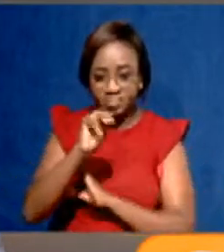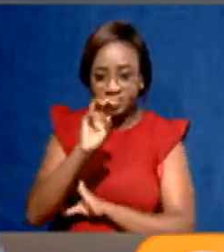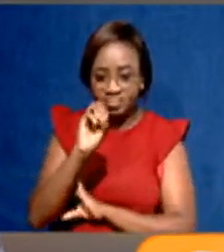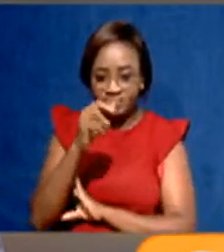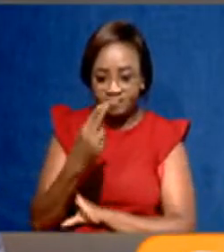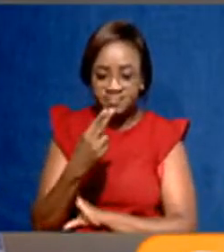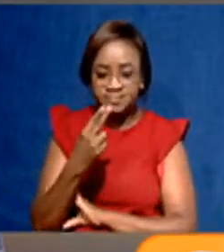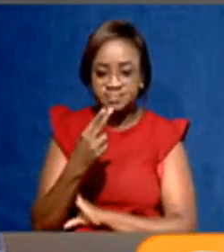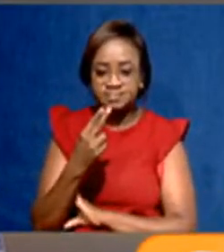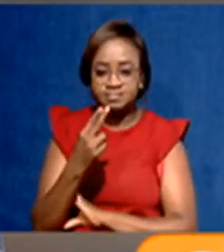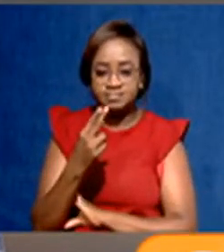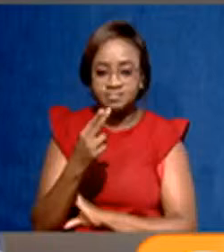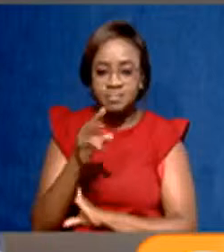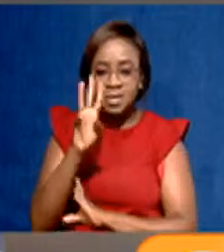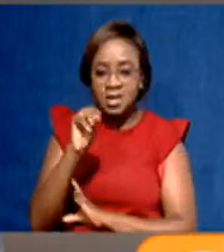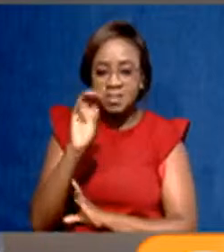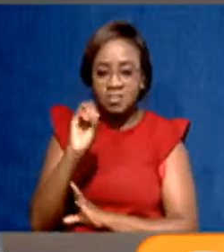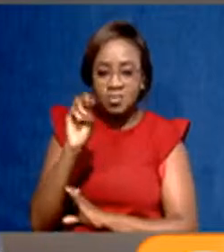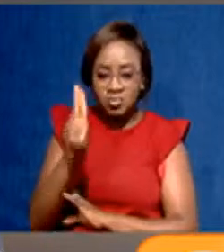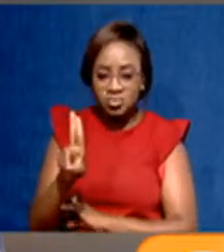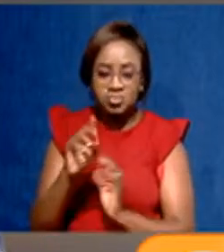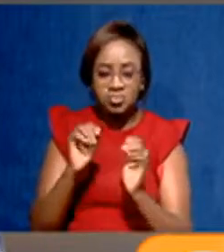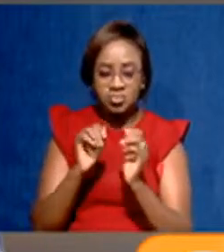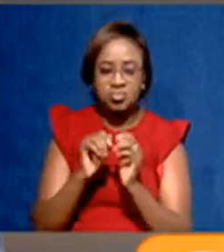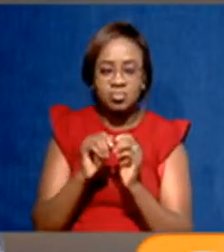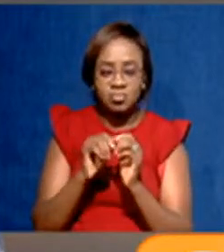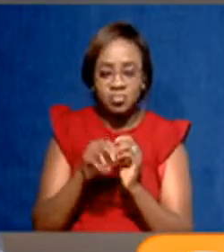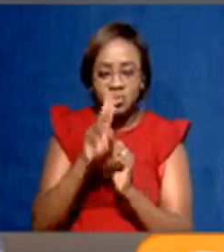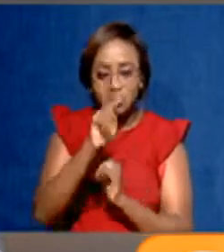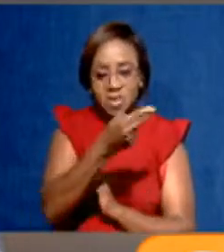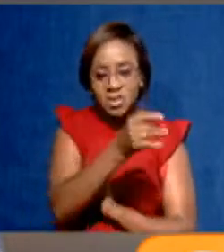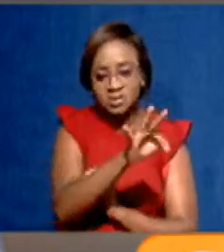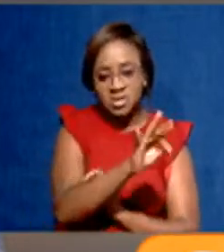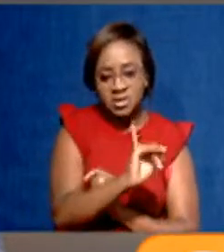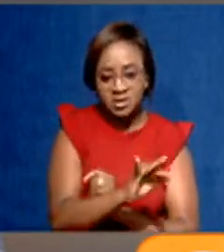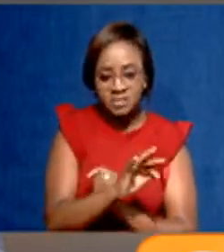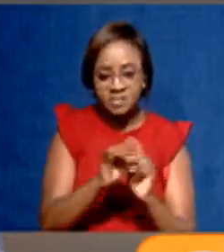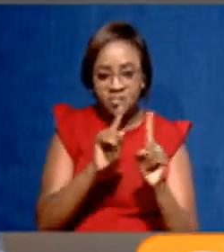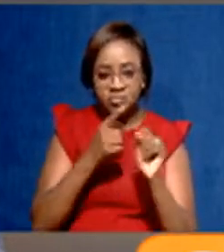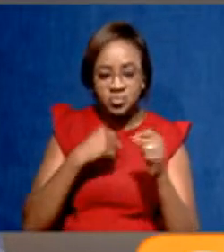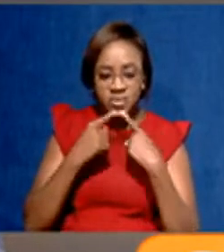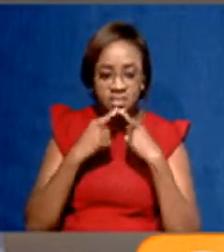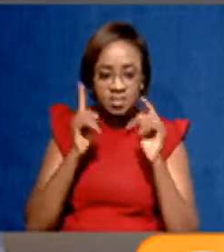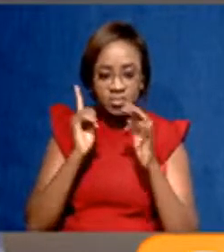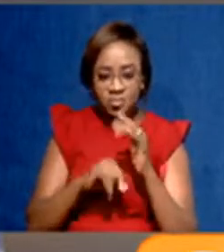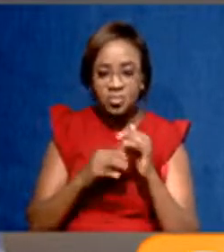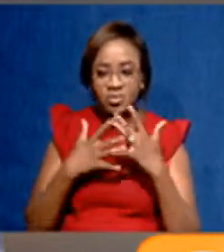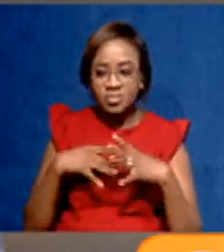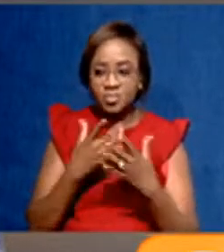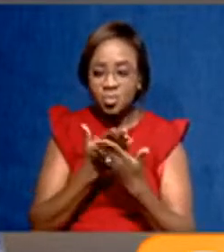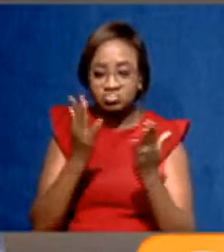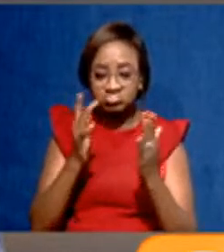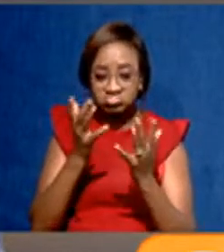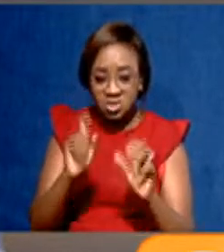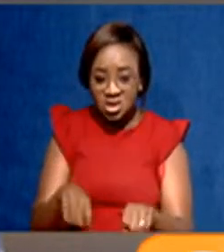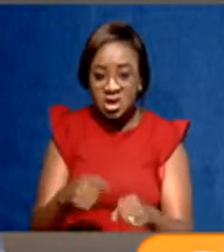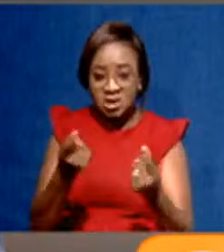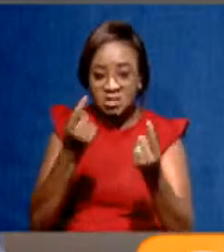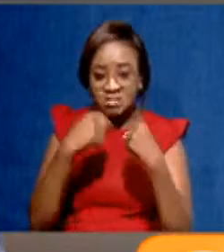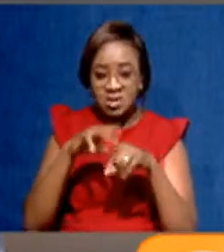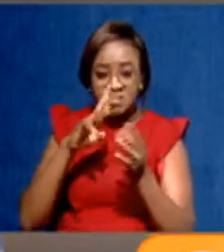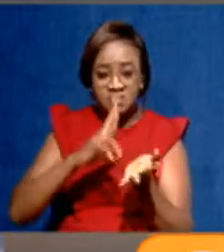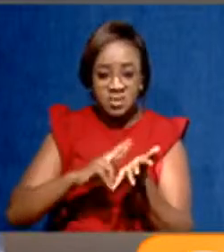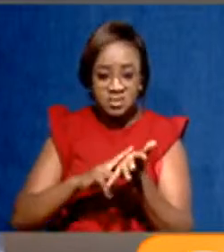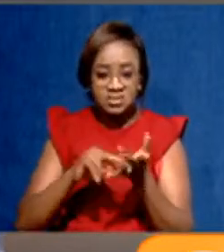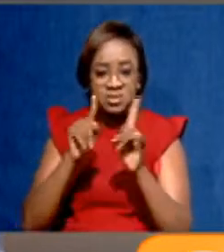NHIF. We set out the benefits. Secondly, we announced a day when people should come and register. And